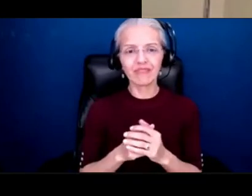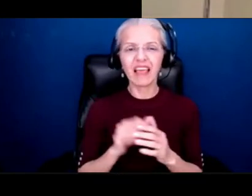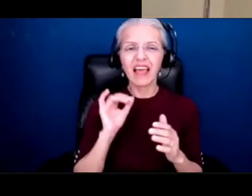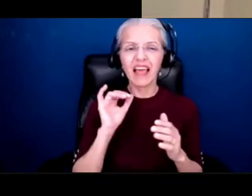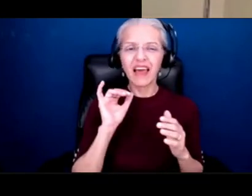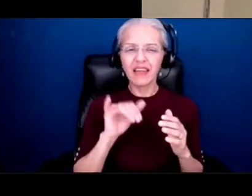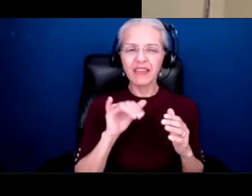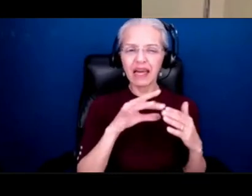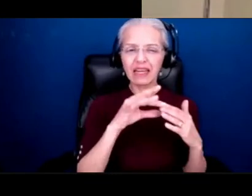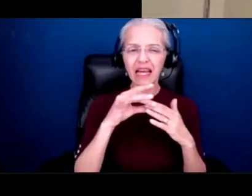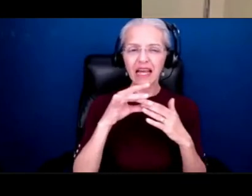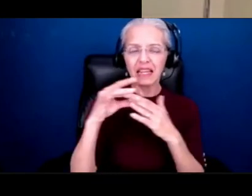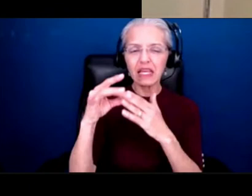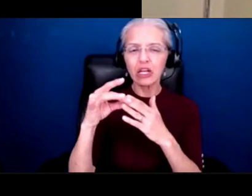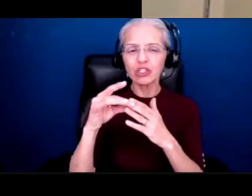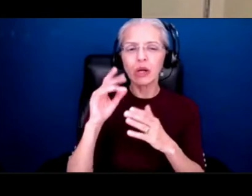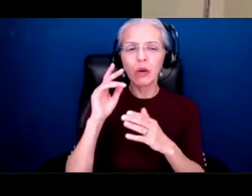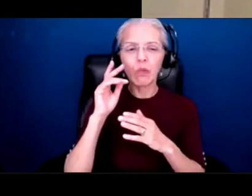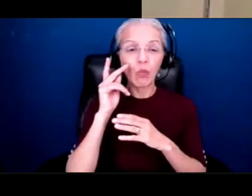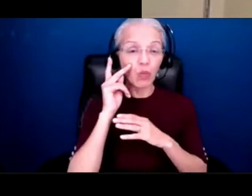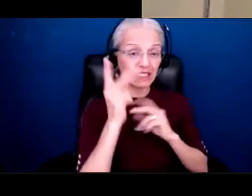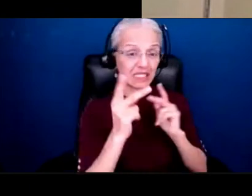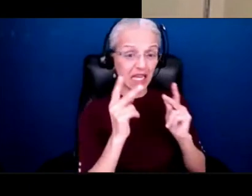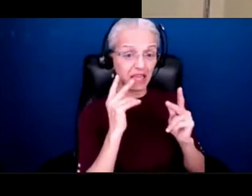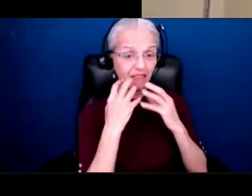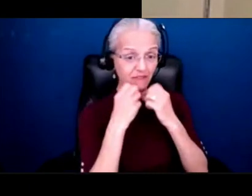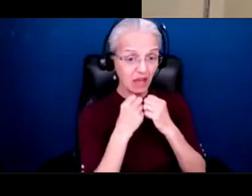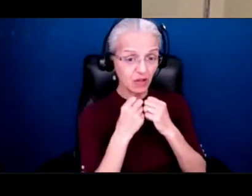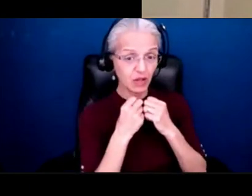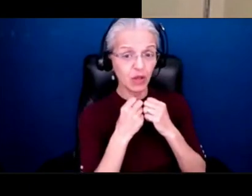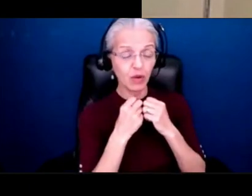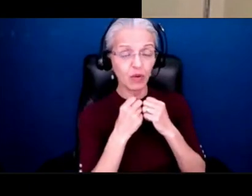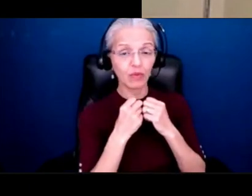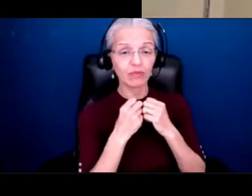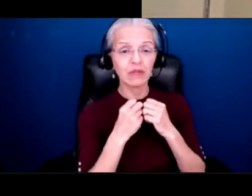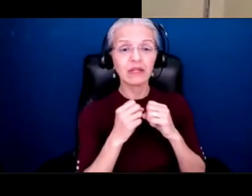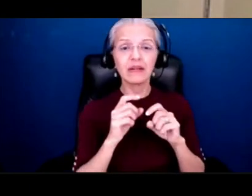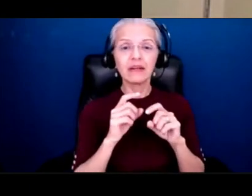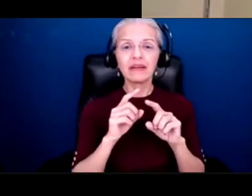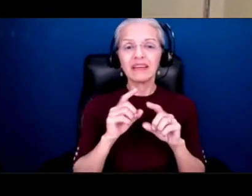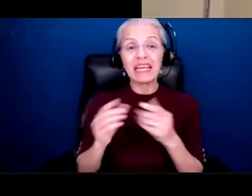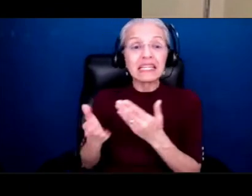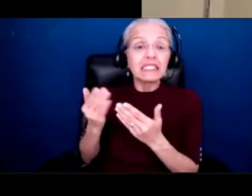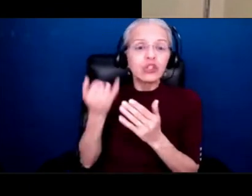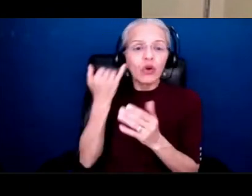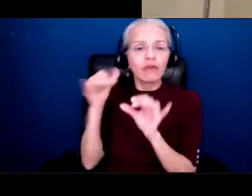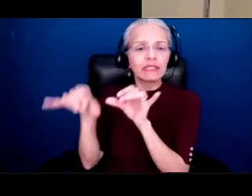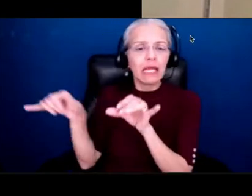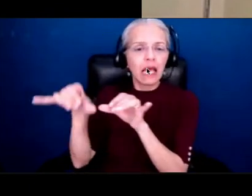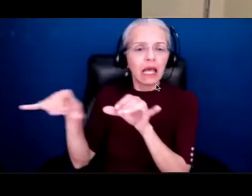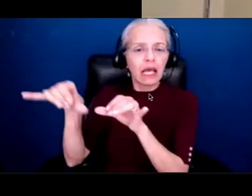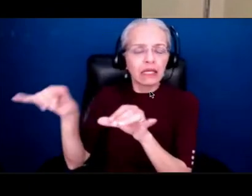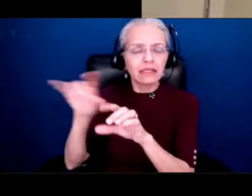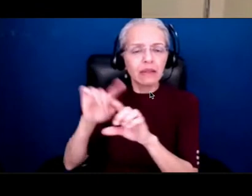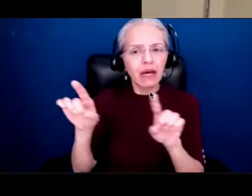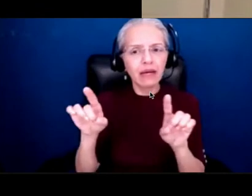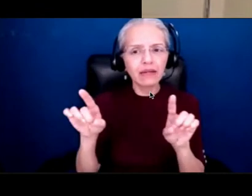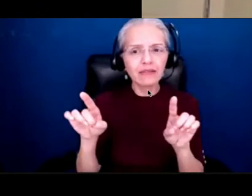leadership will also see the value in continuing many of these things. Because they really do